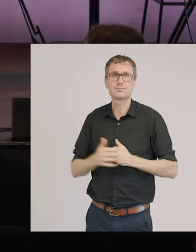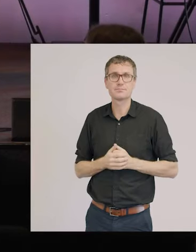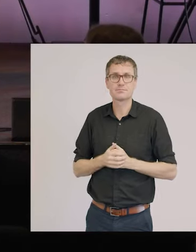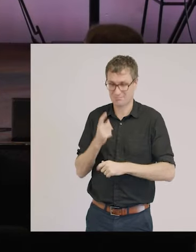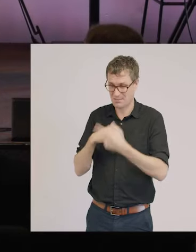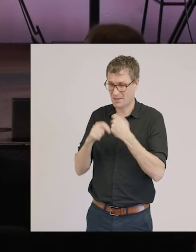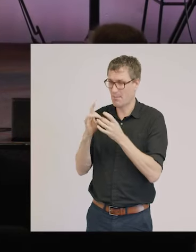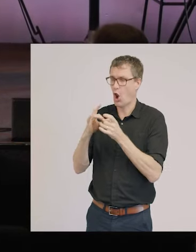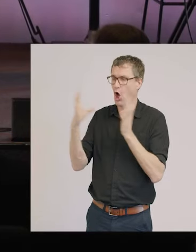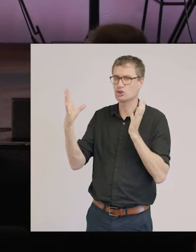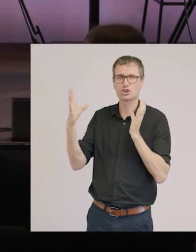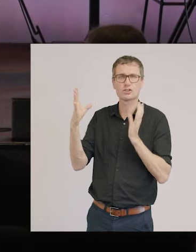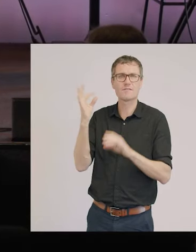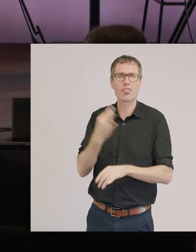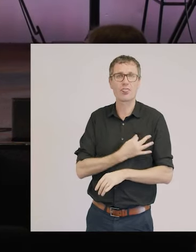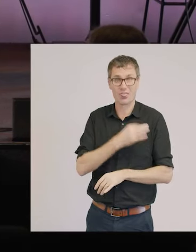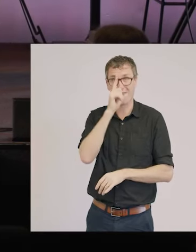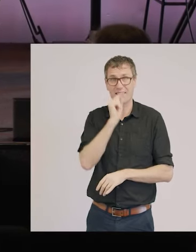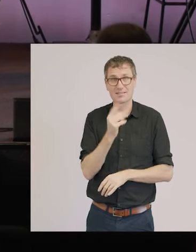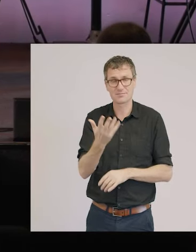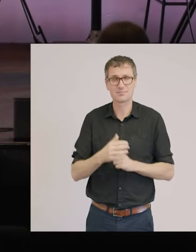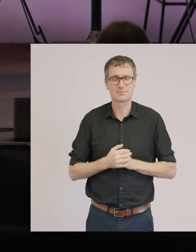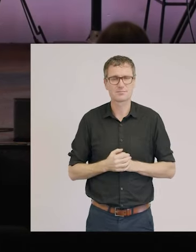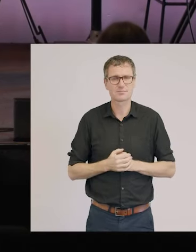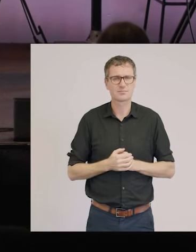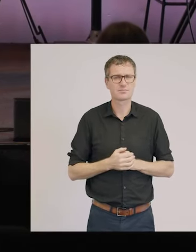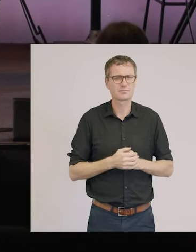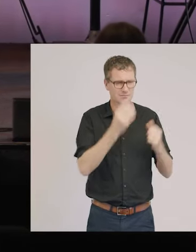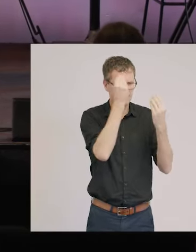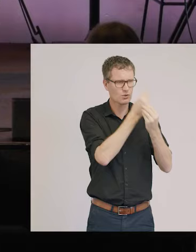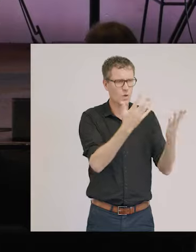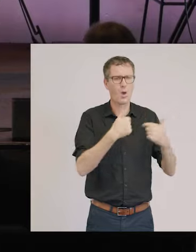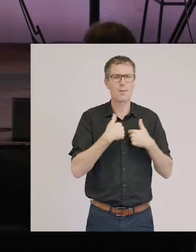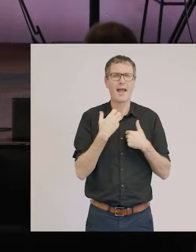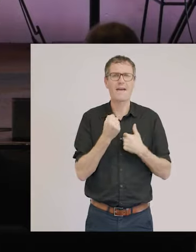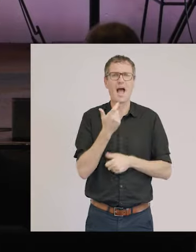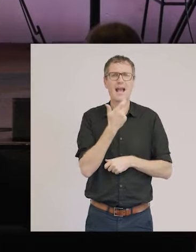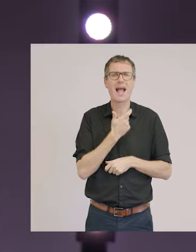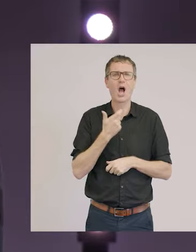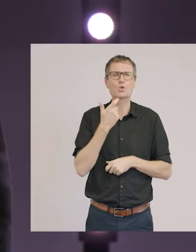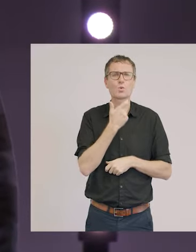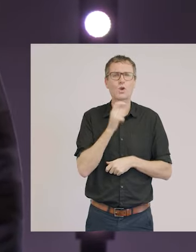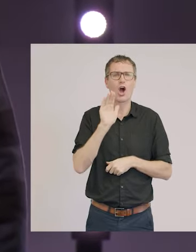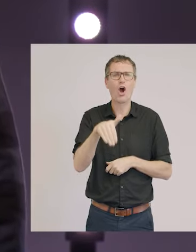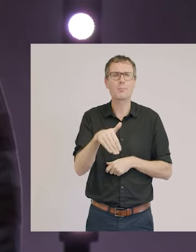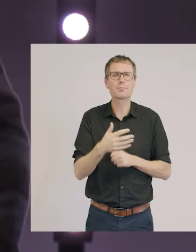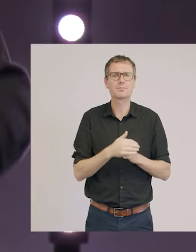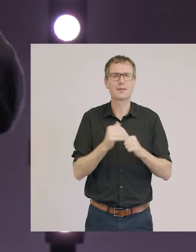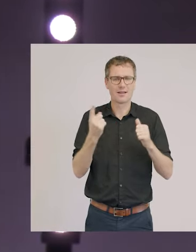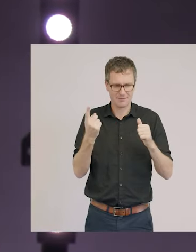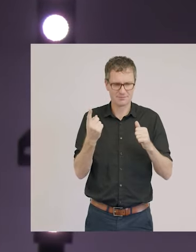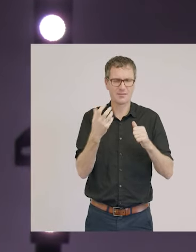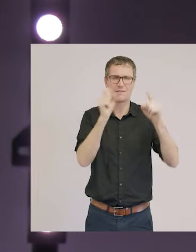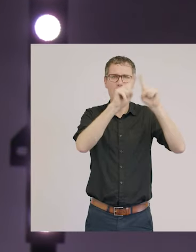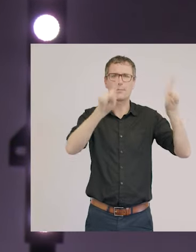and once again, I'd call that the departure lounge. Many people, it's just a step away from falling away. Now, I want to tell you something. I've got